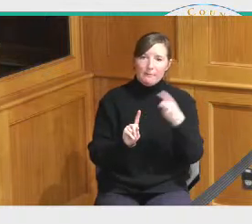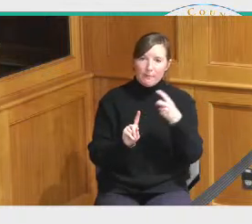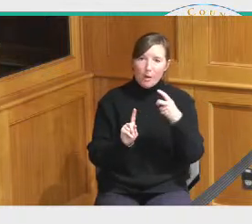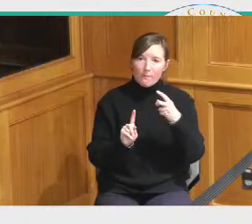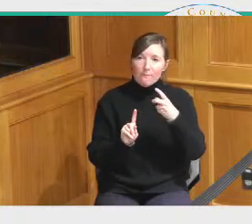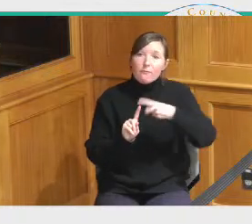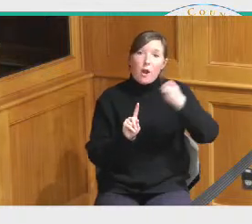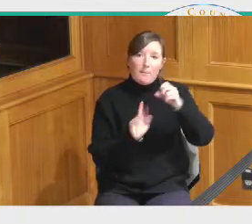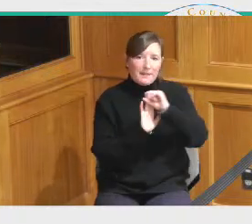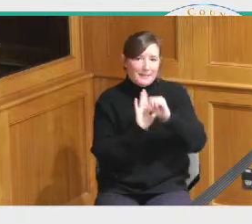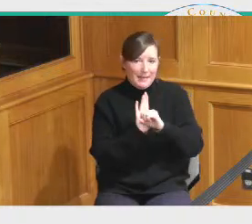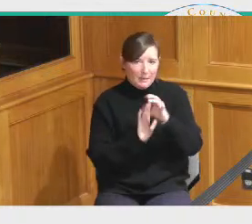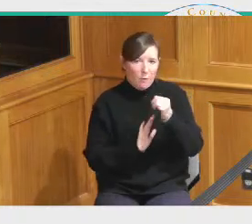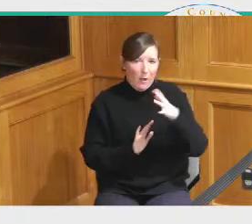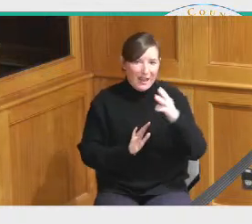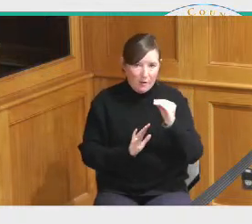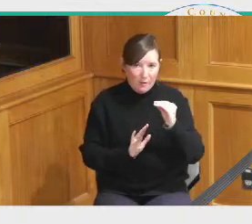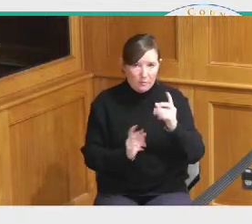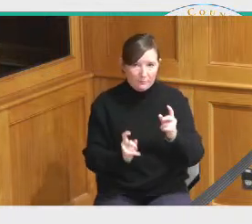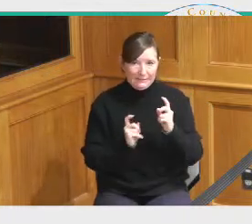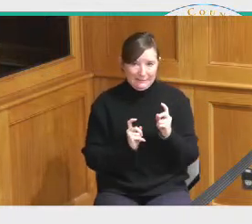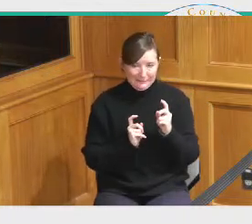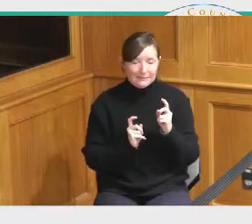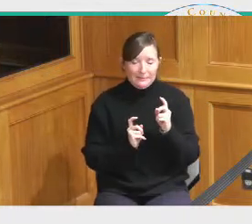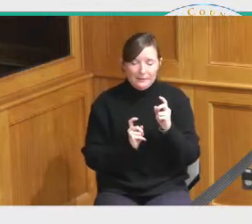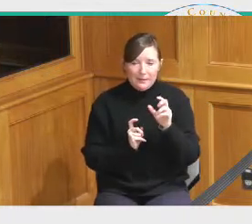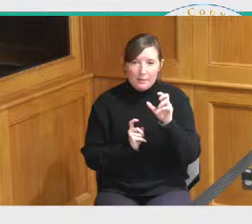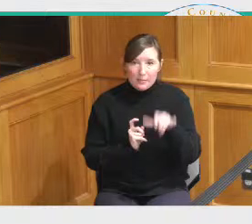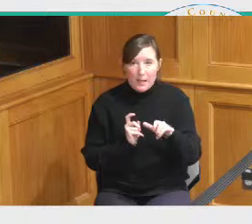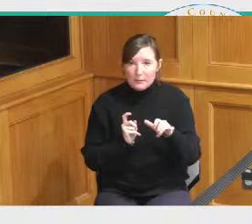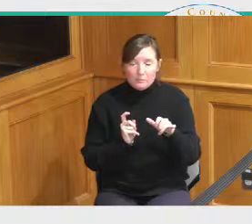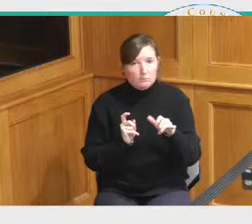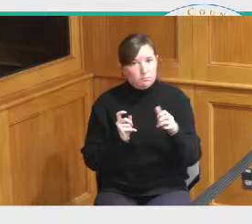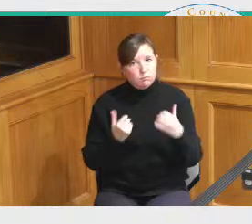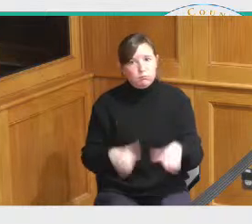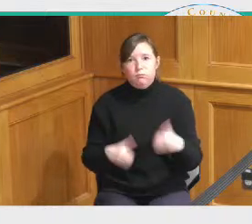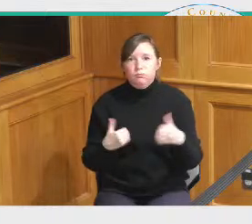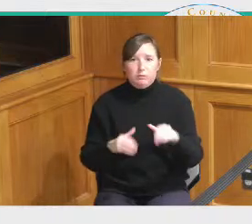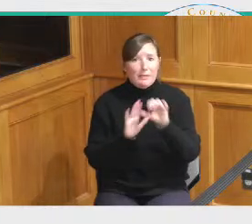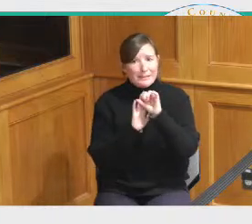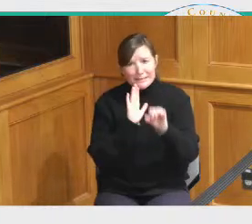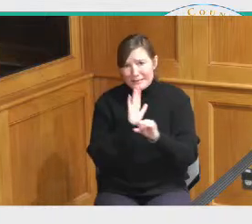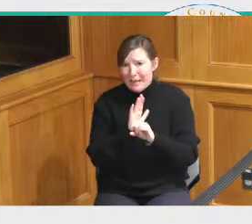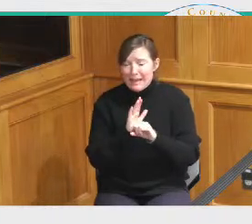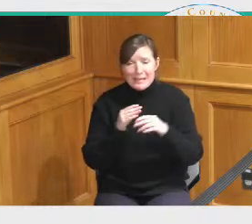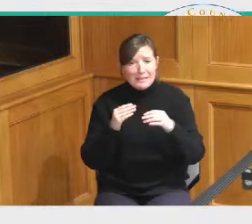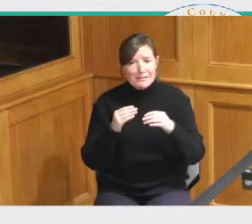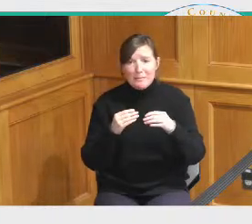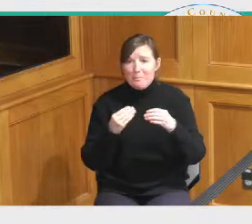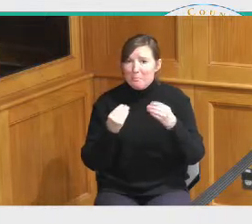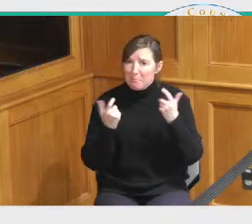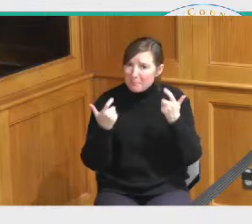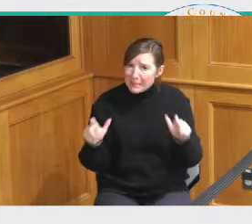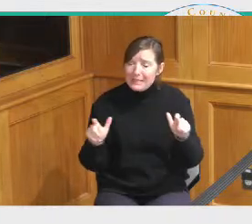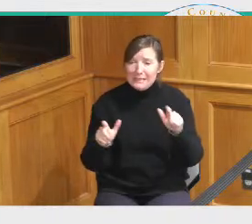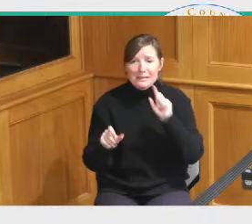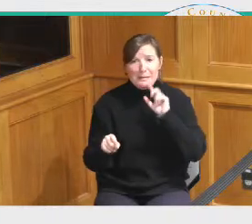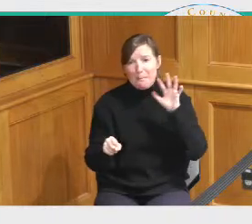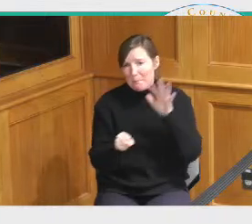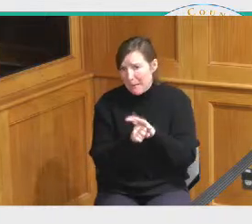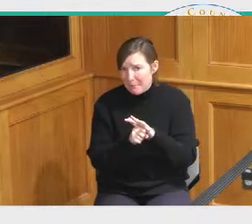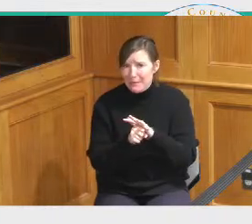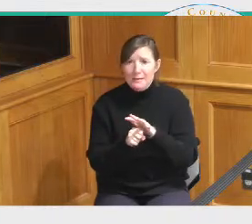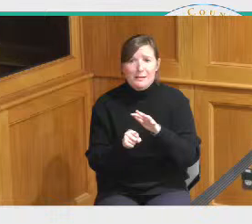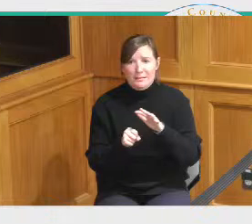award from the state of Ohio. That was the largest commitment by the state in this particular round.